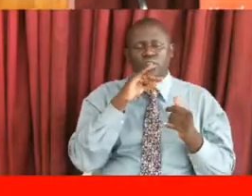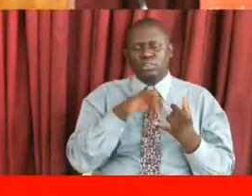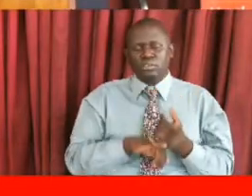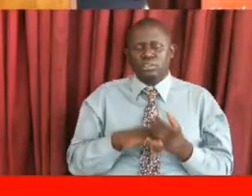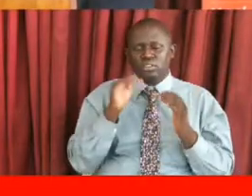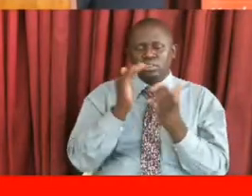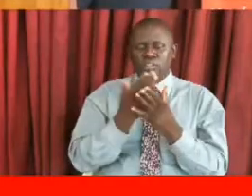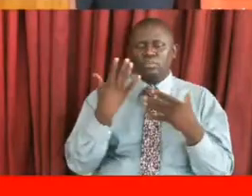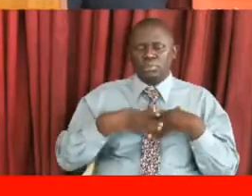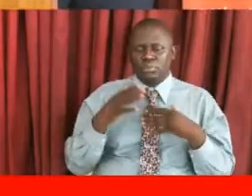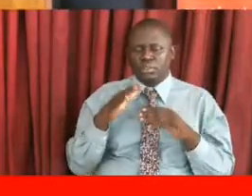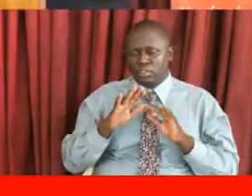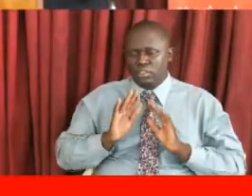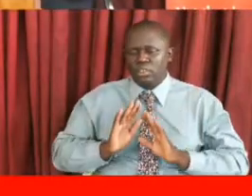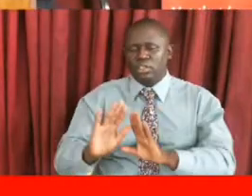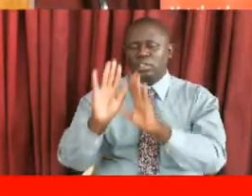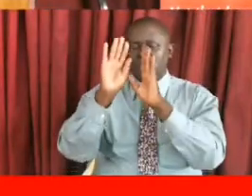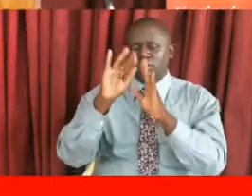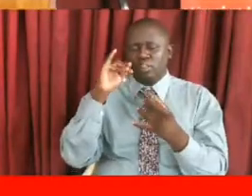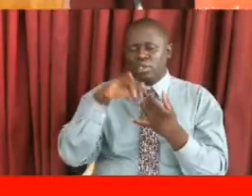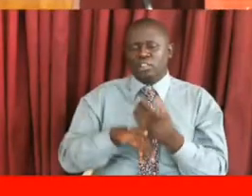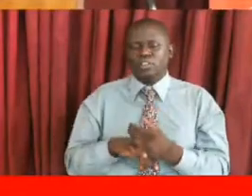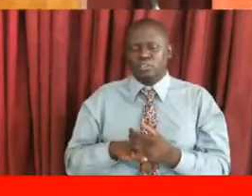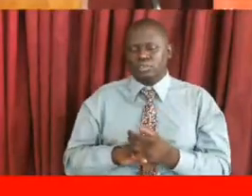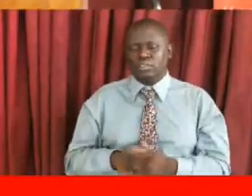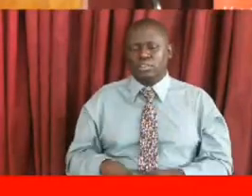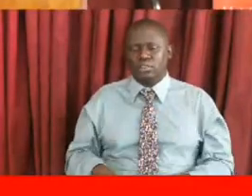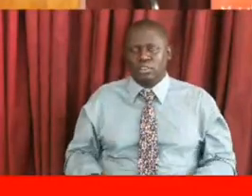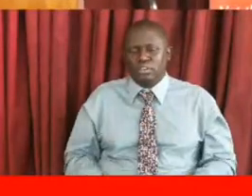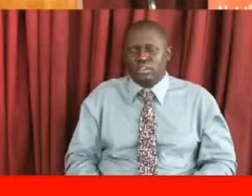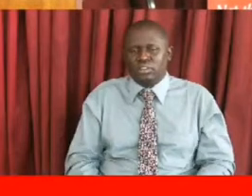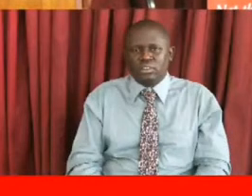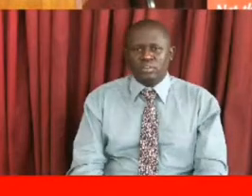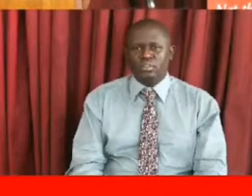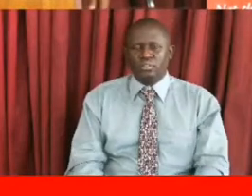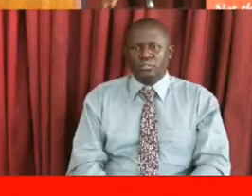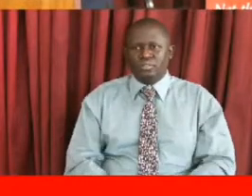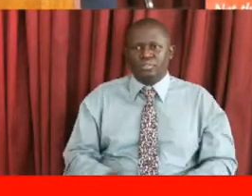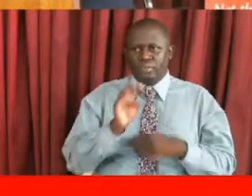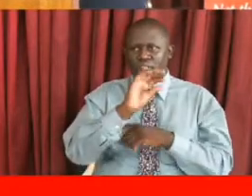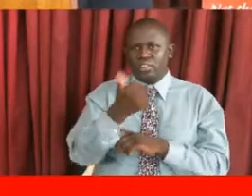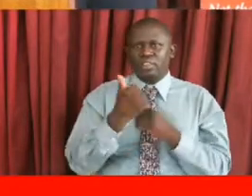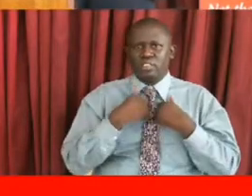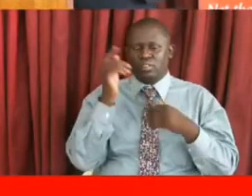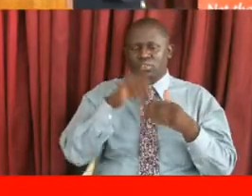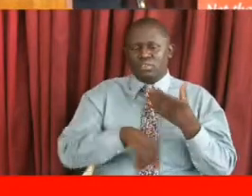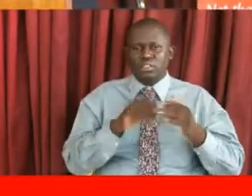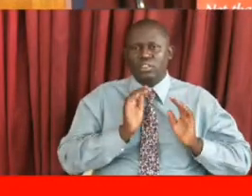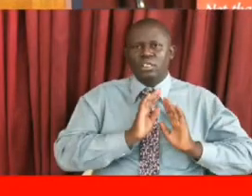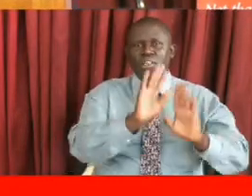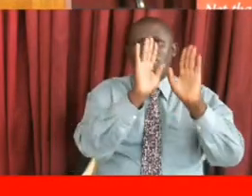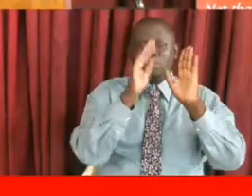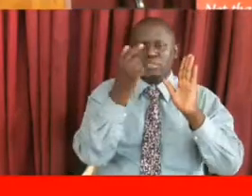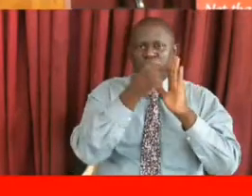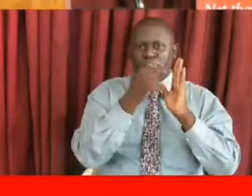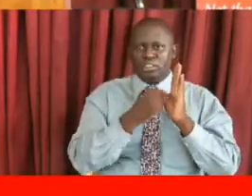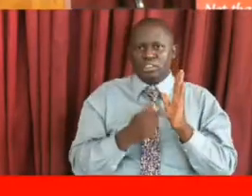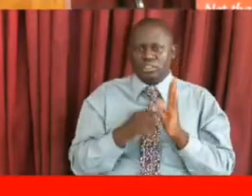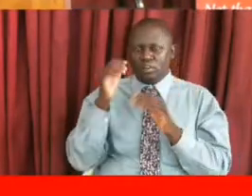jobs others let thees of others let some P let this